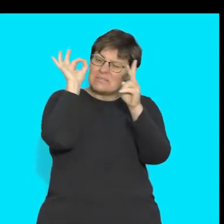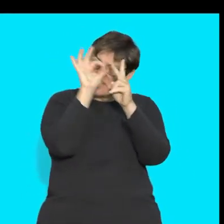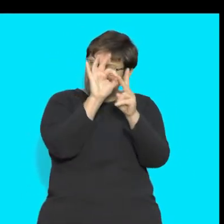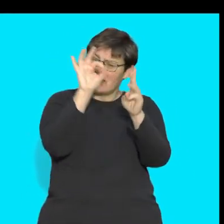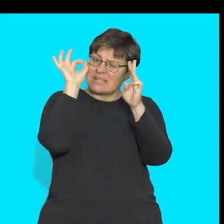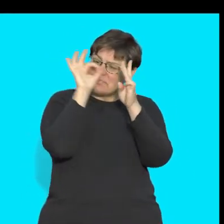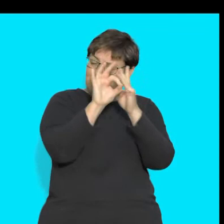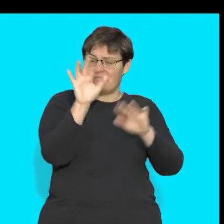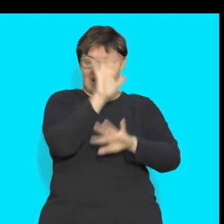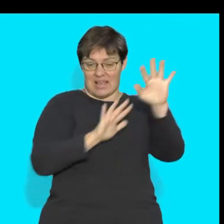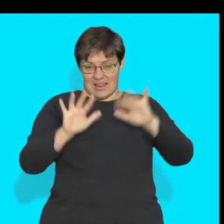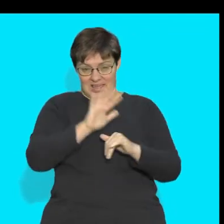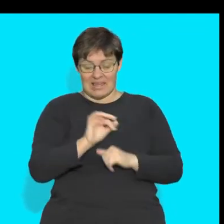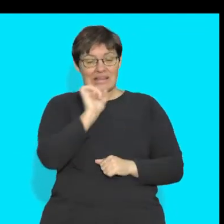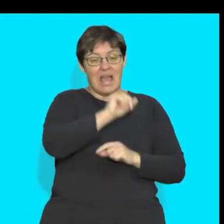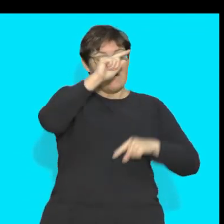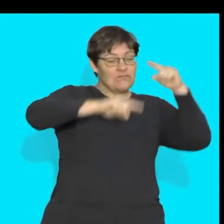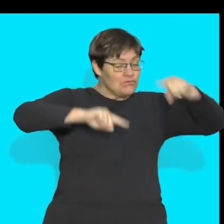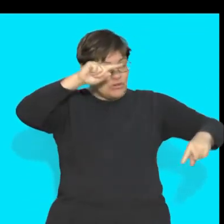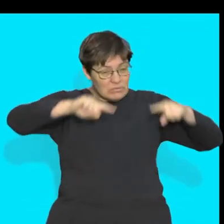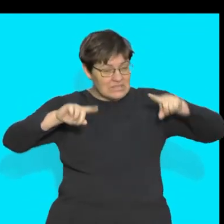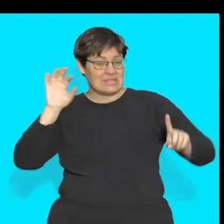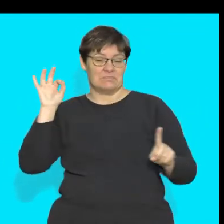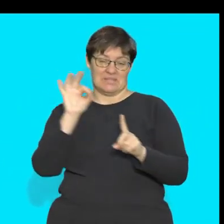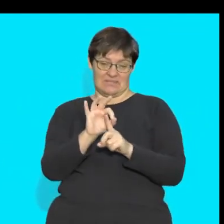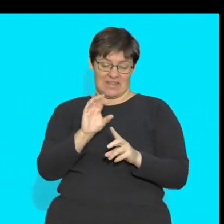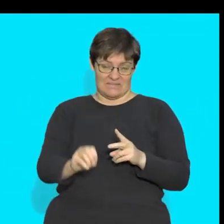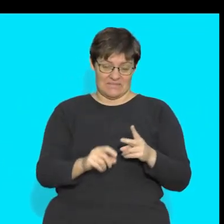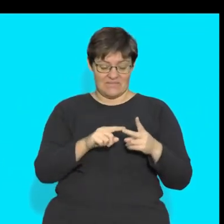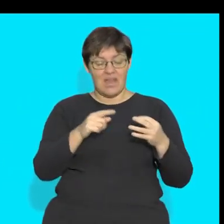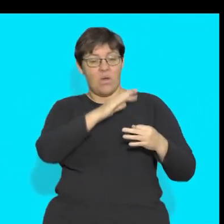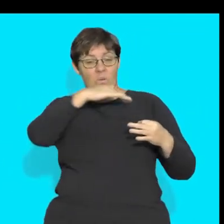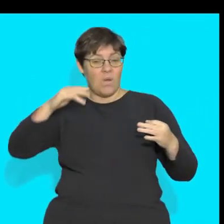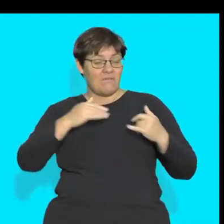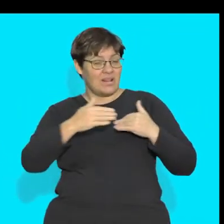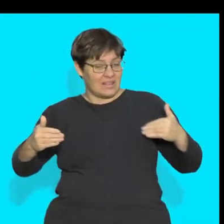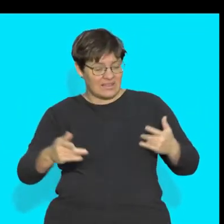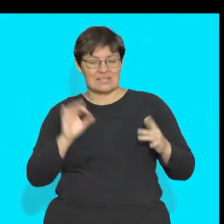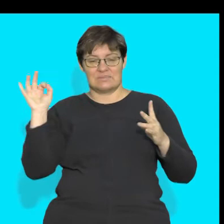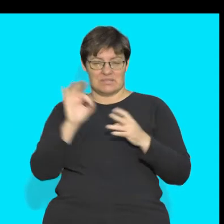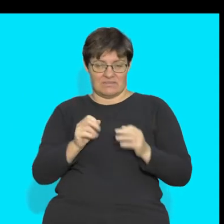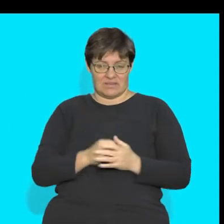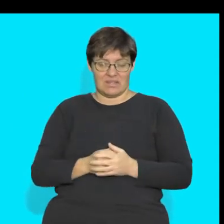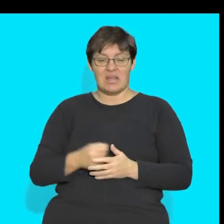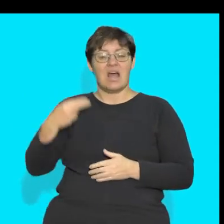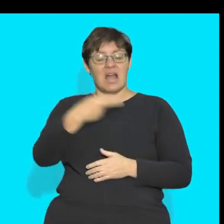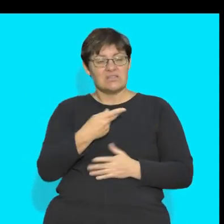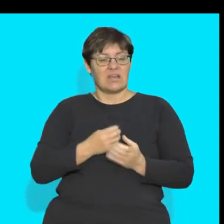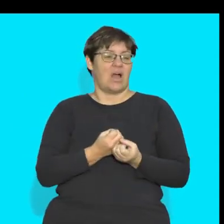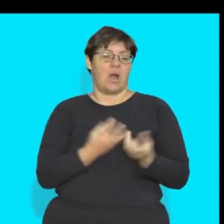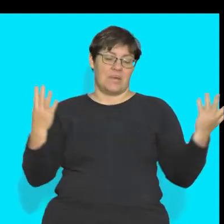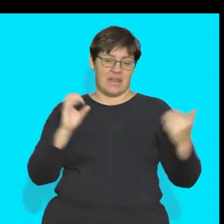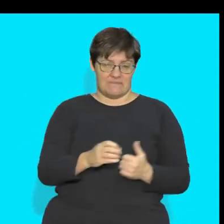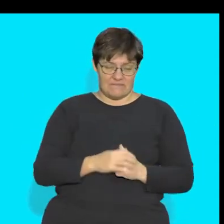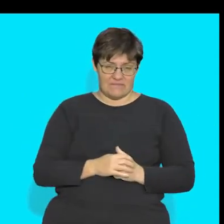colors that have specific frequencies and specific wavelengths. Hydrogen can have only so